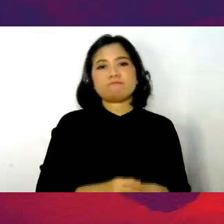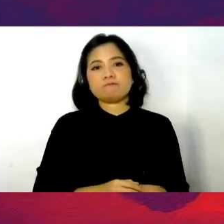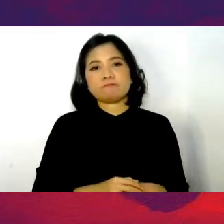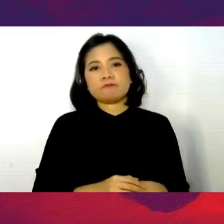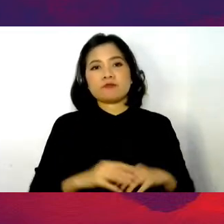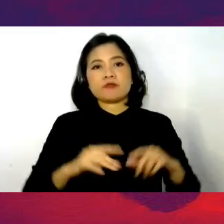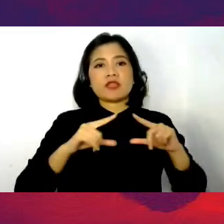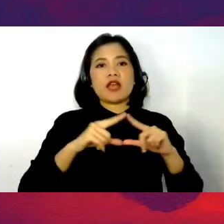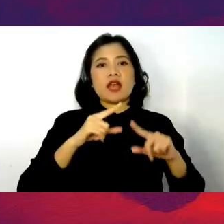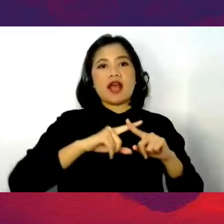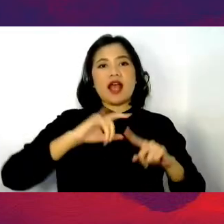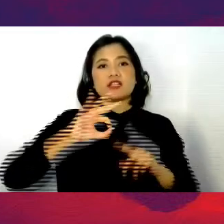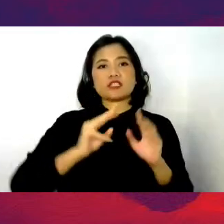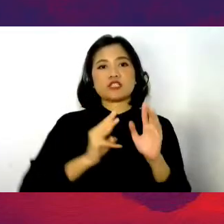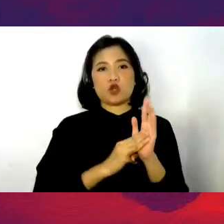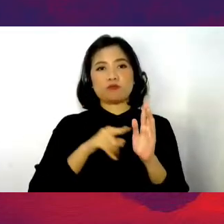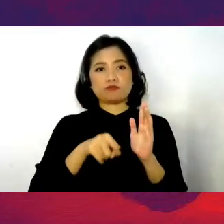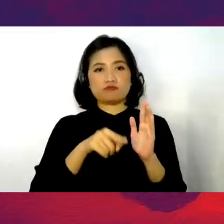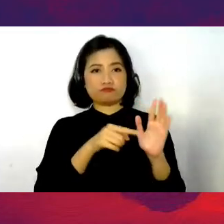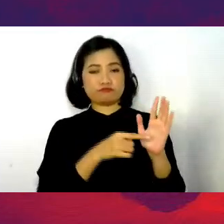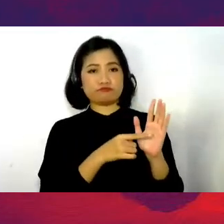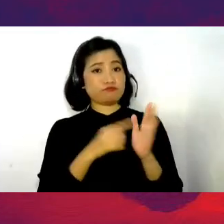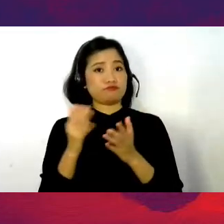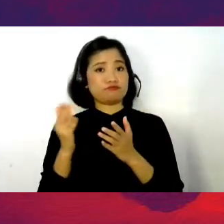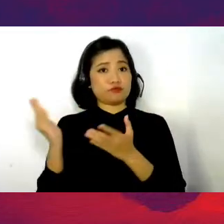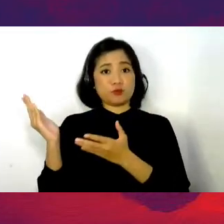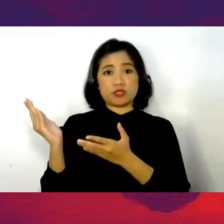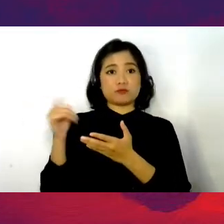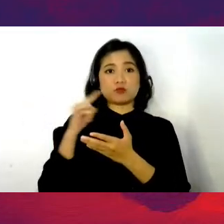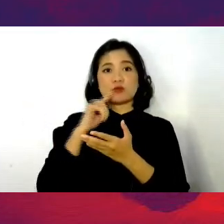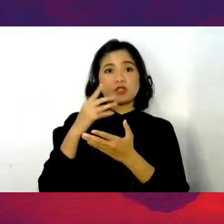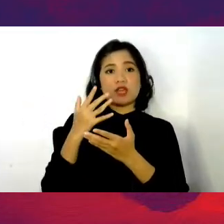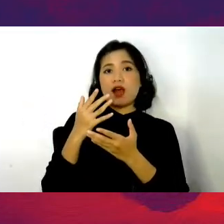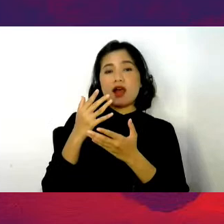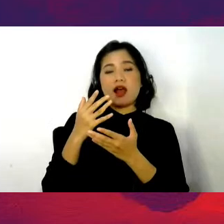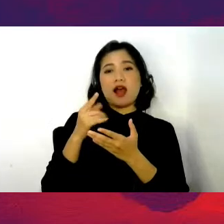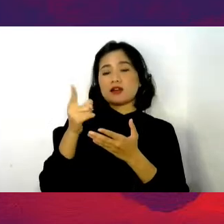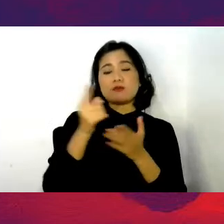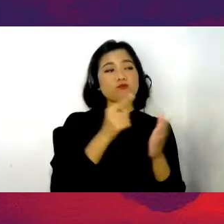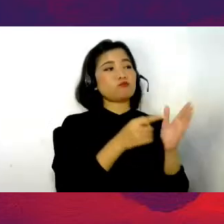emphasize this person's gap and de-emphasize the smaller gap.